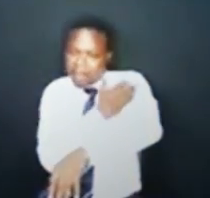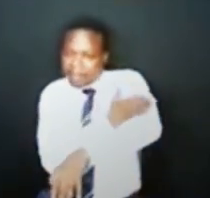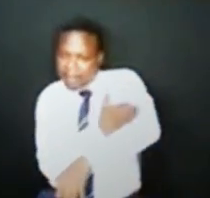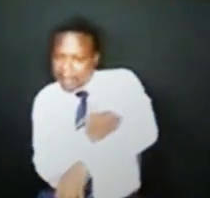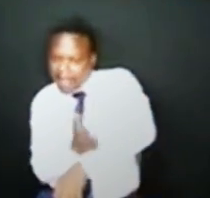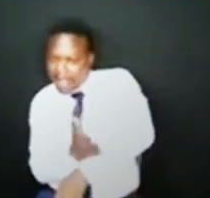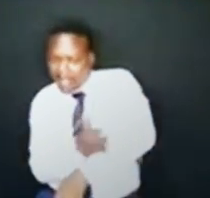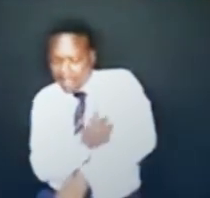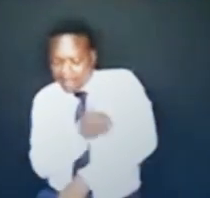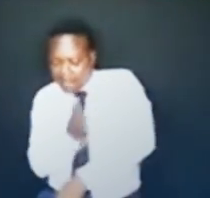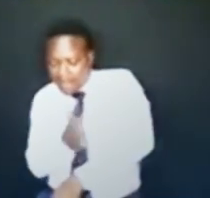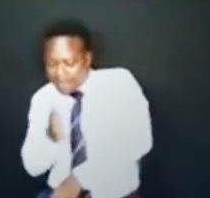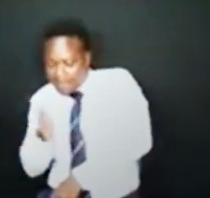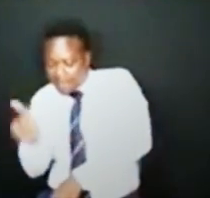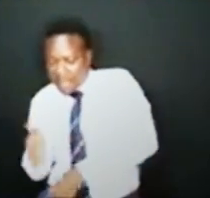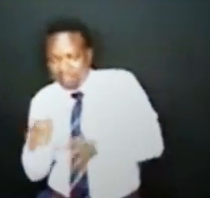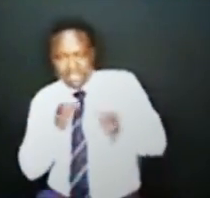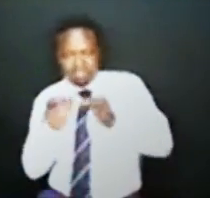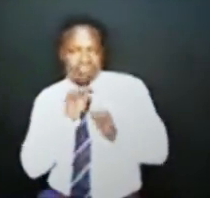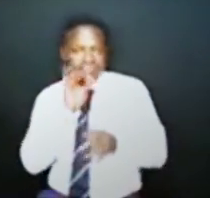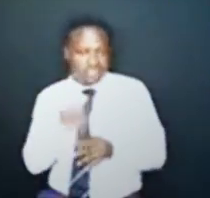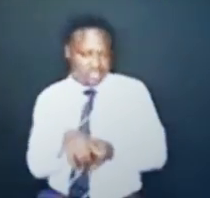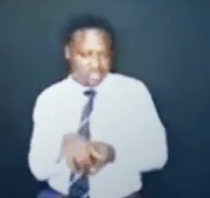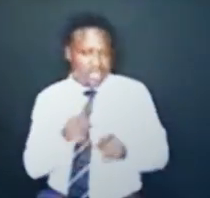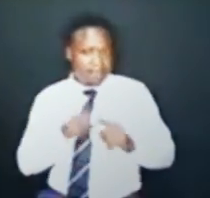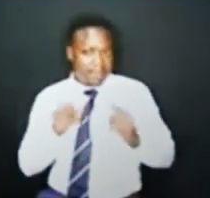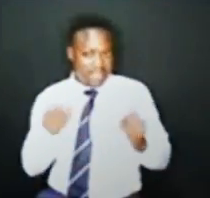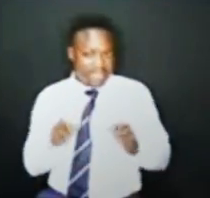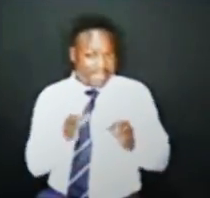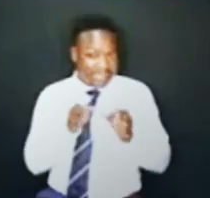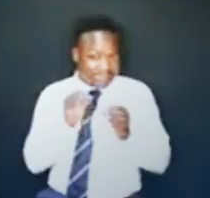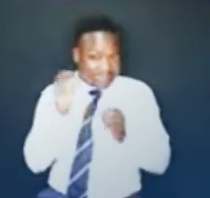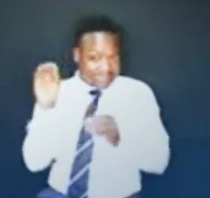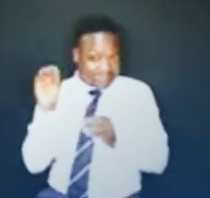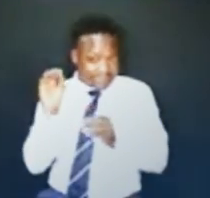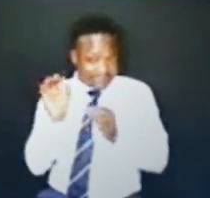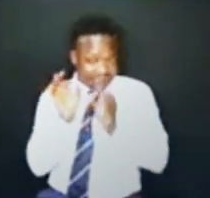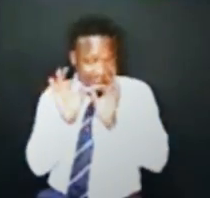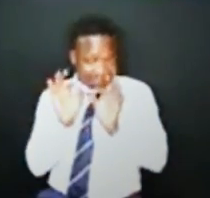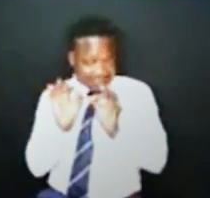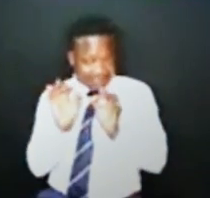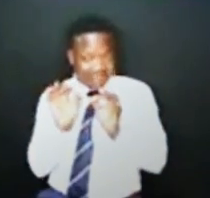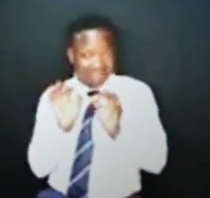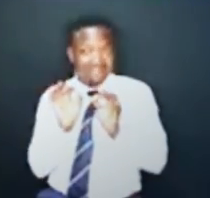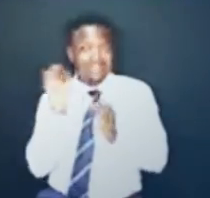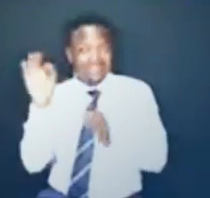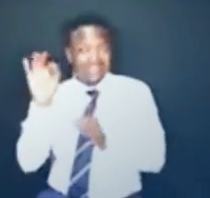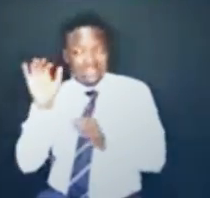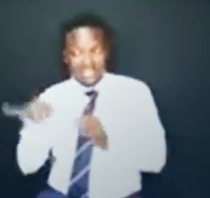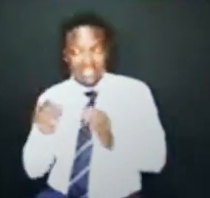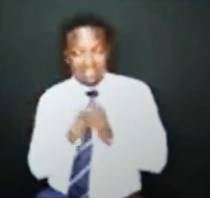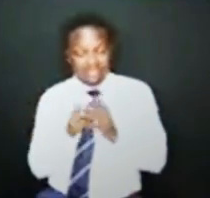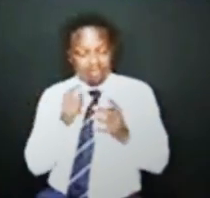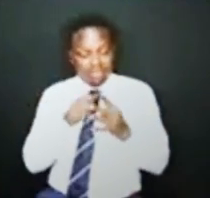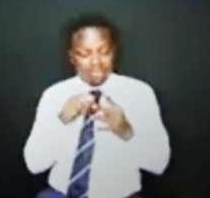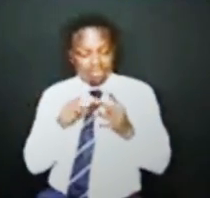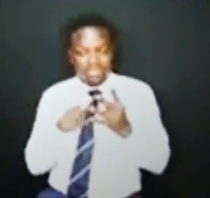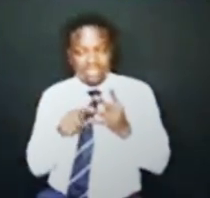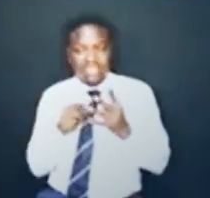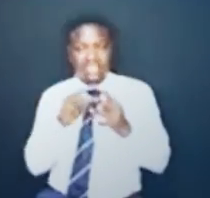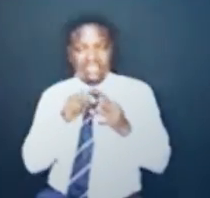progression. I will, in this teaching, go through the first 3 quickly.